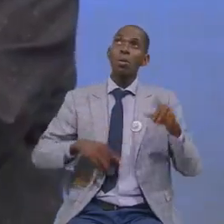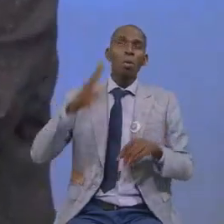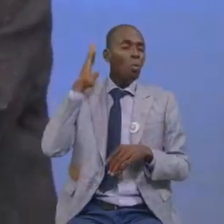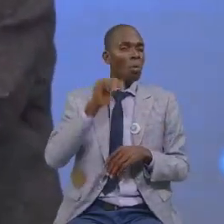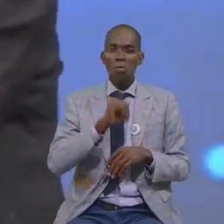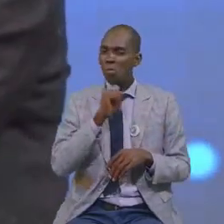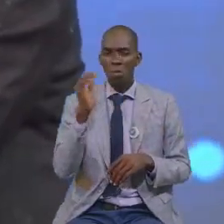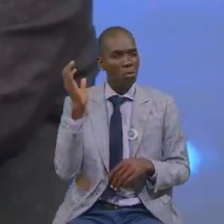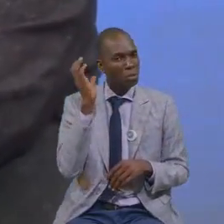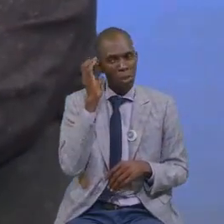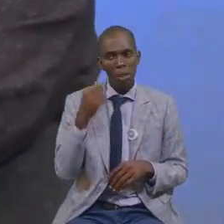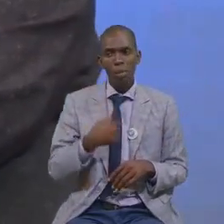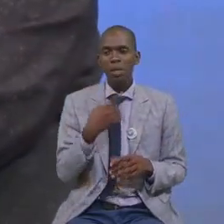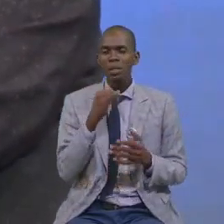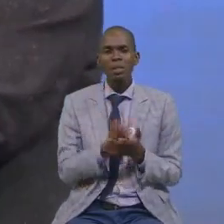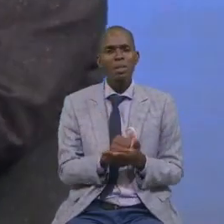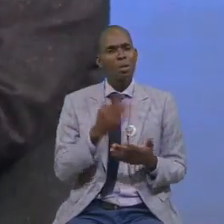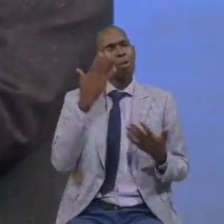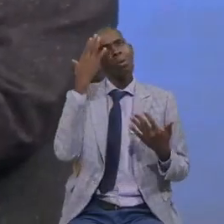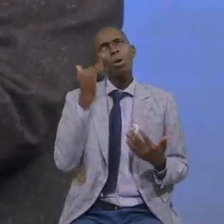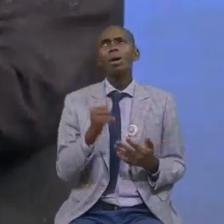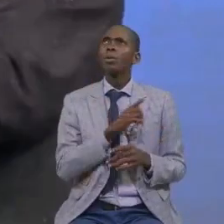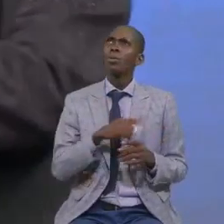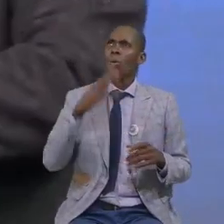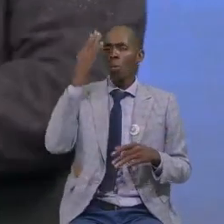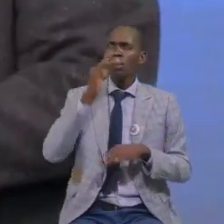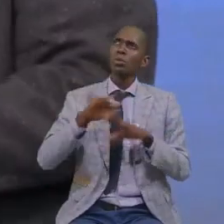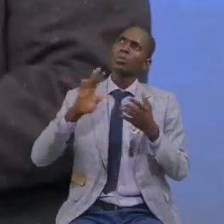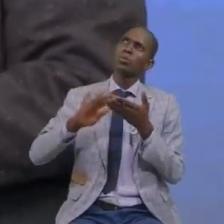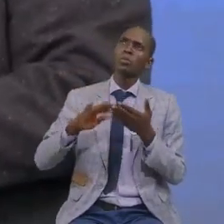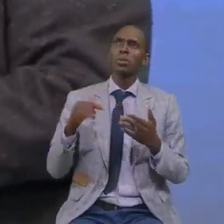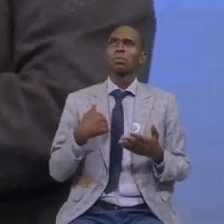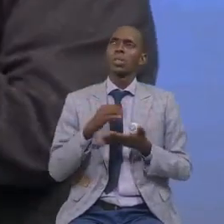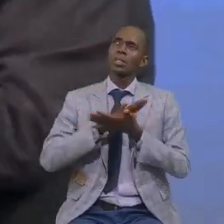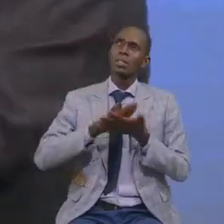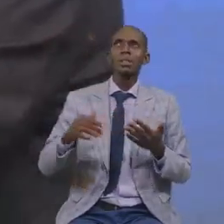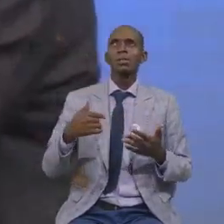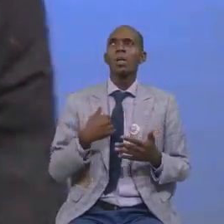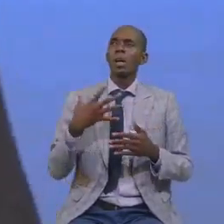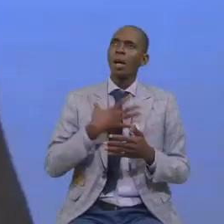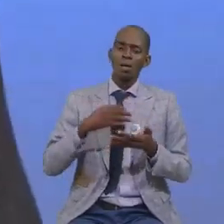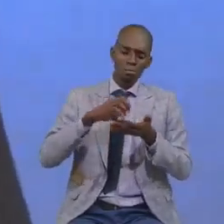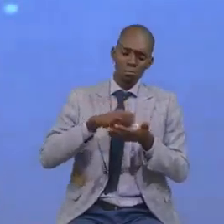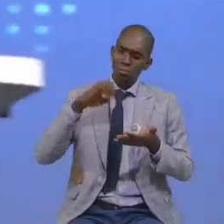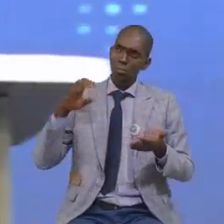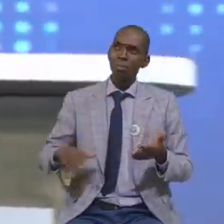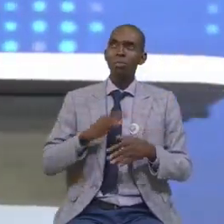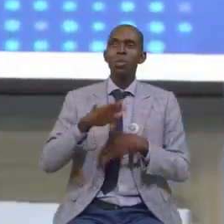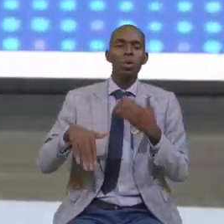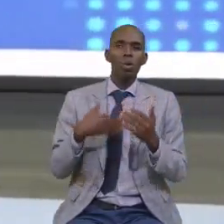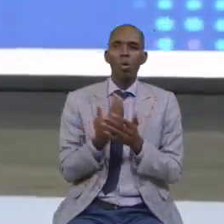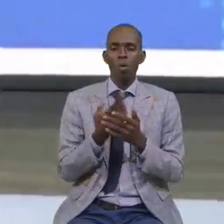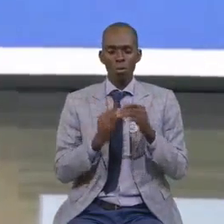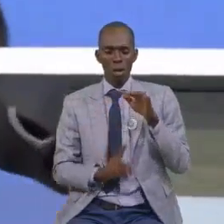says, so Lord, why don't you forgive me? Why don't you cleanse me? And why don't you take all the appearance and the